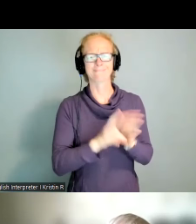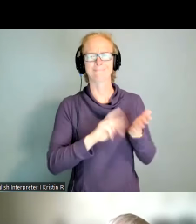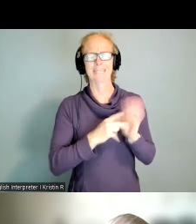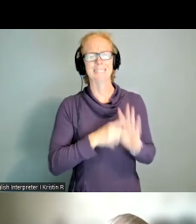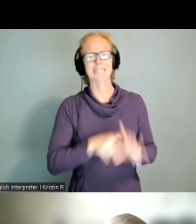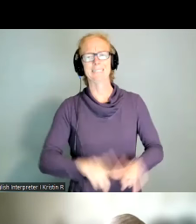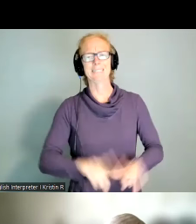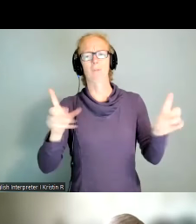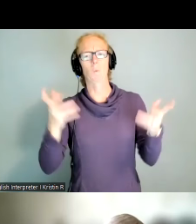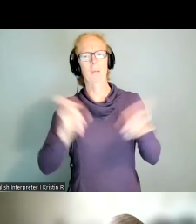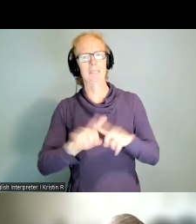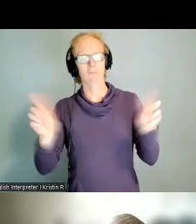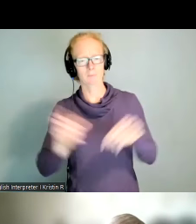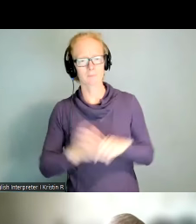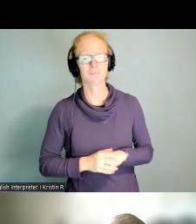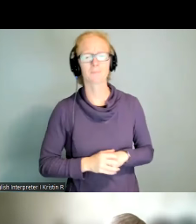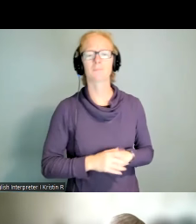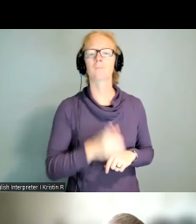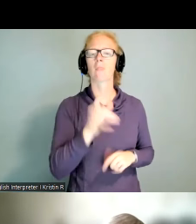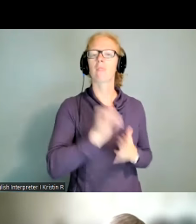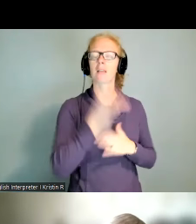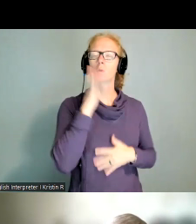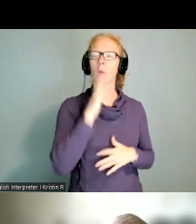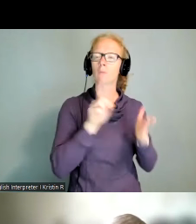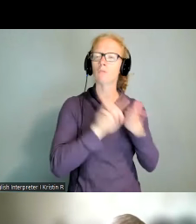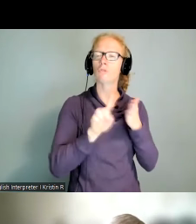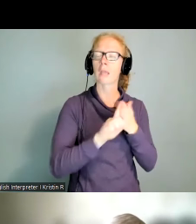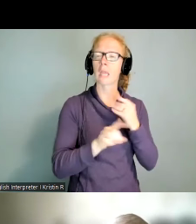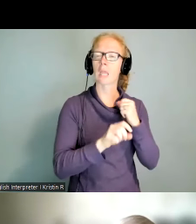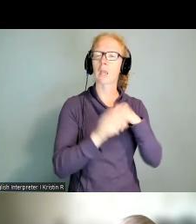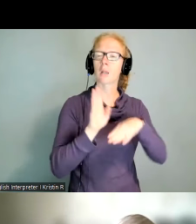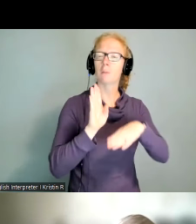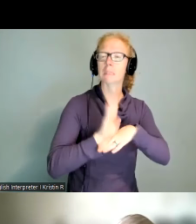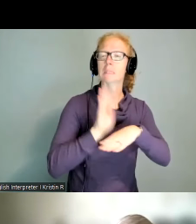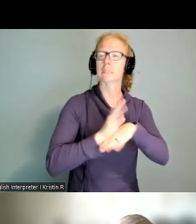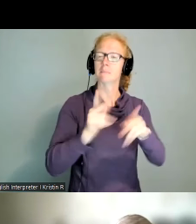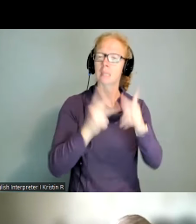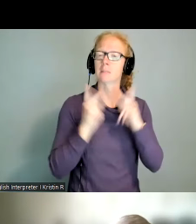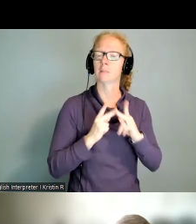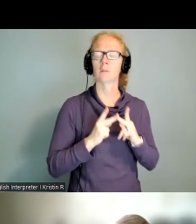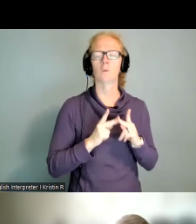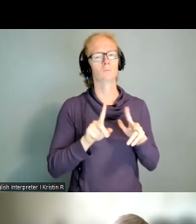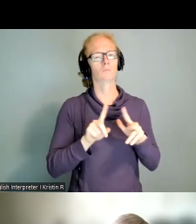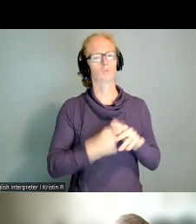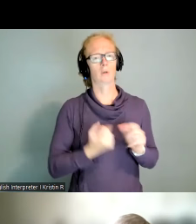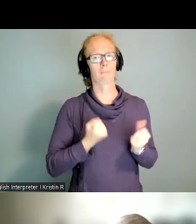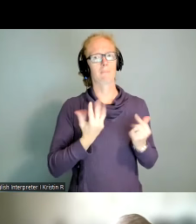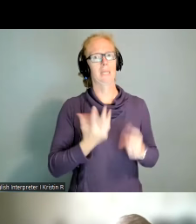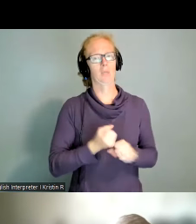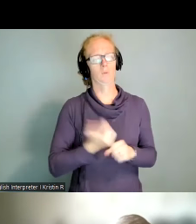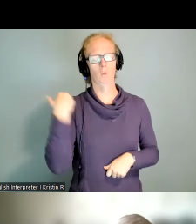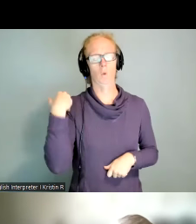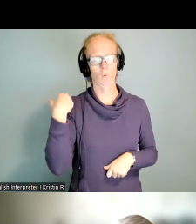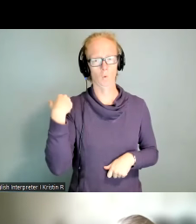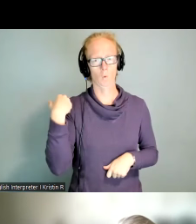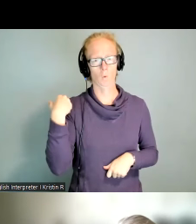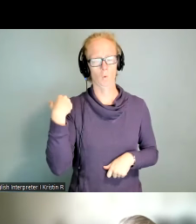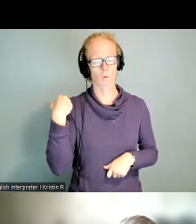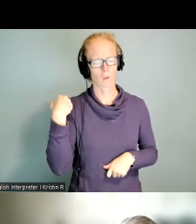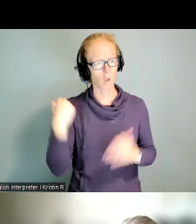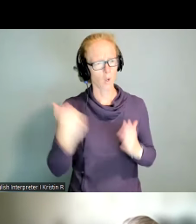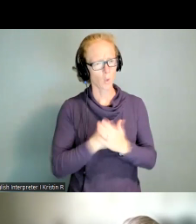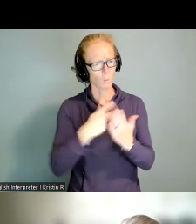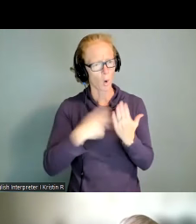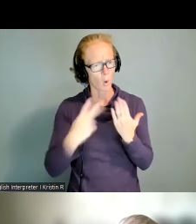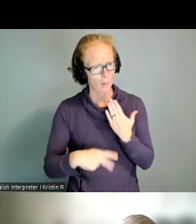so we're looking at commercial parcels. As I said, we started doing this years ago, but when the REAP program came out, we used the